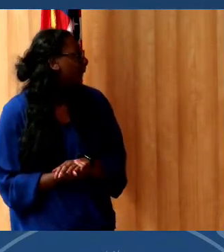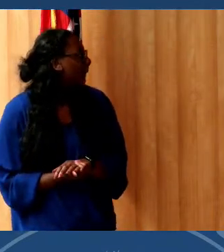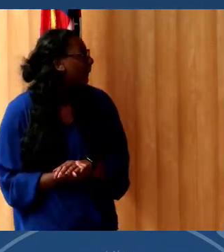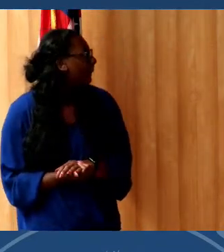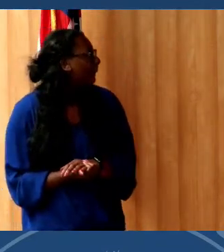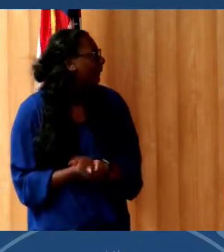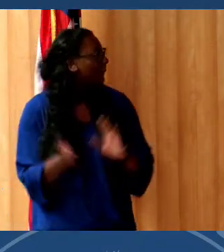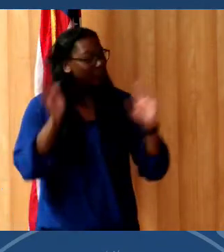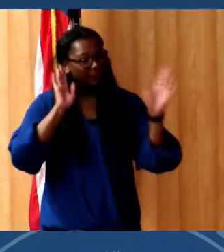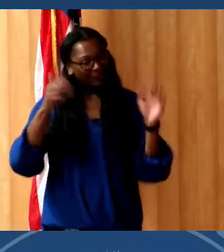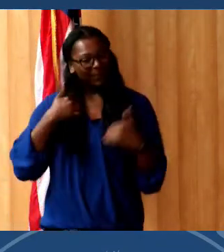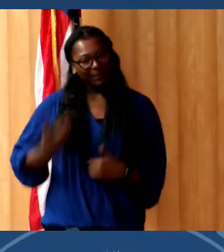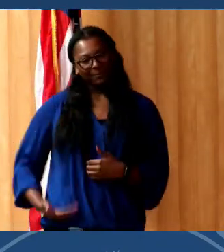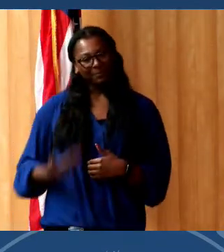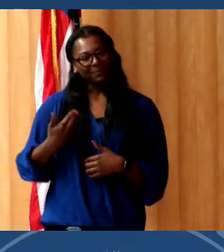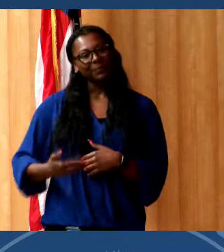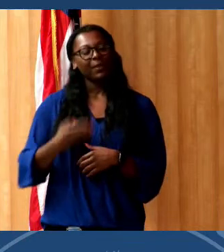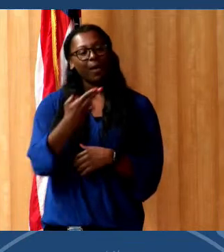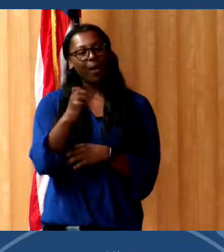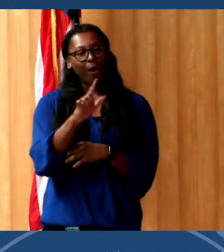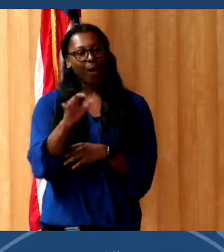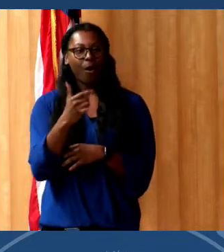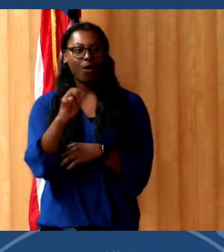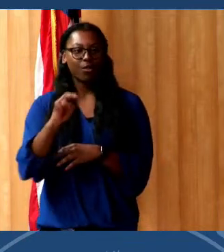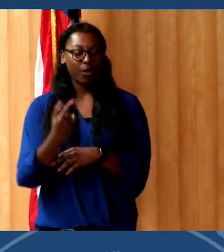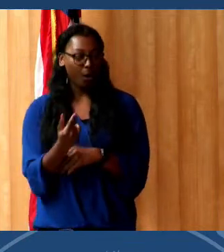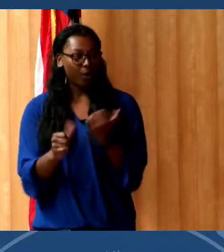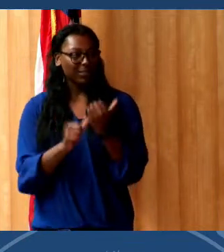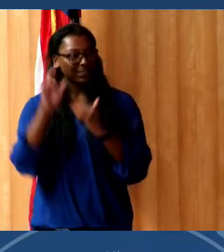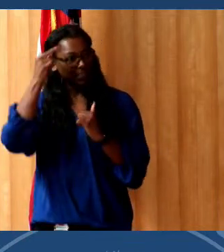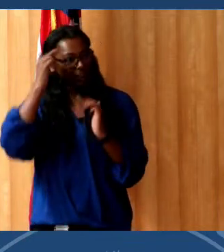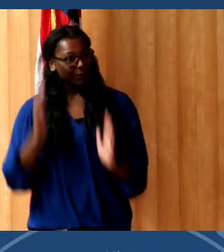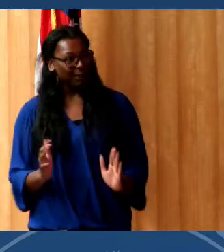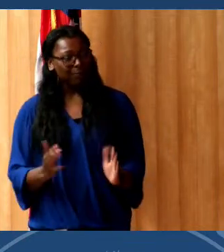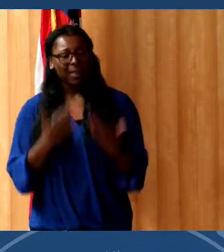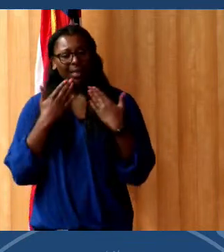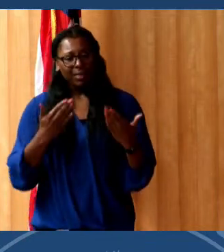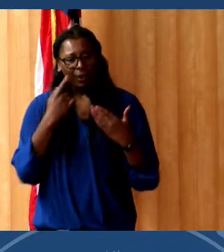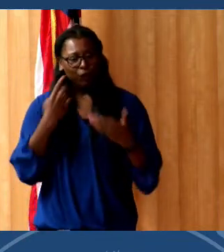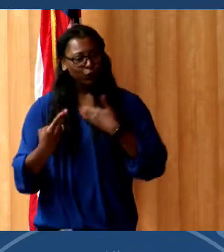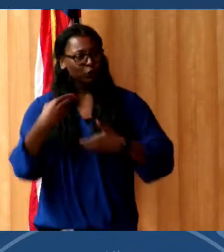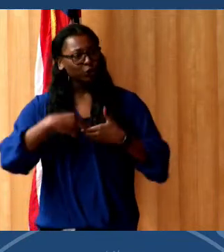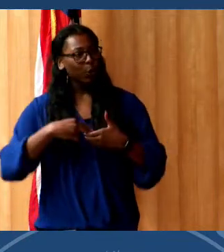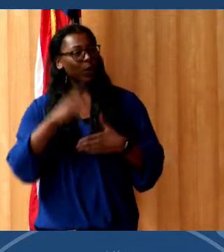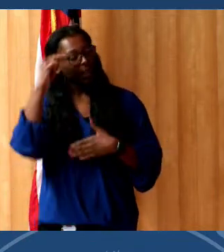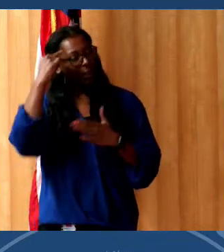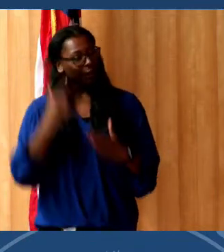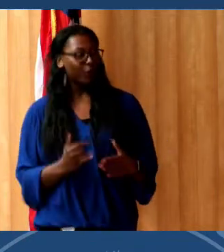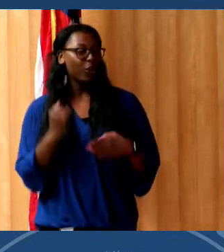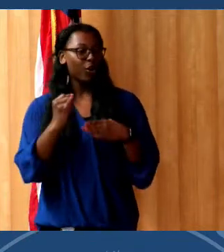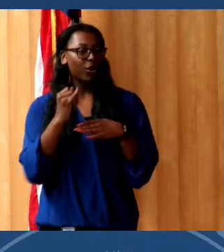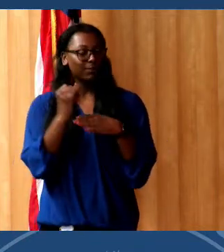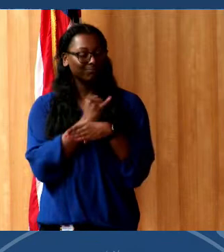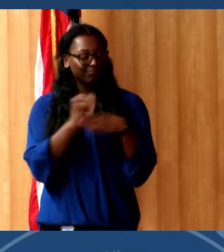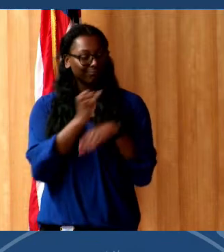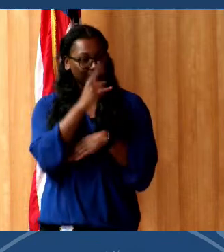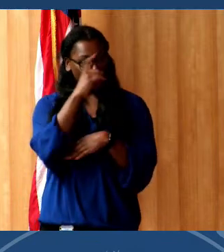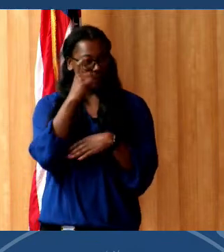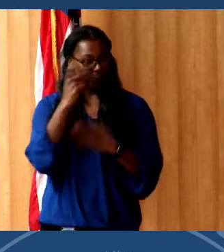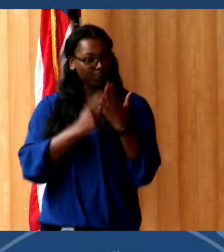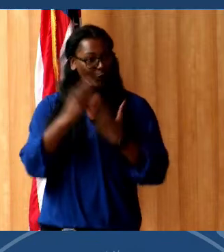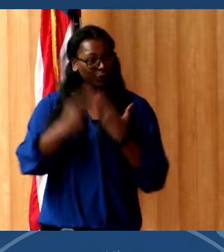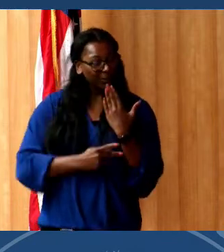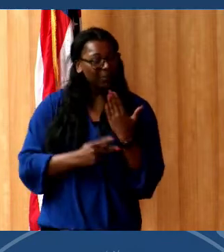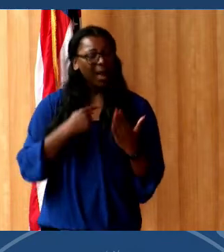Hi, Lieutenant Governor Hall Long. I just wanted to say thank you for joining our Governor's Summer Fellowship Program. I wish I was there in